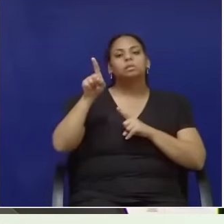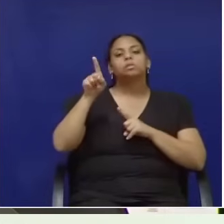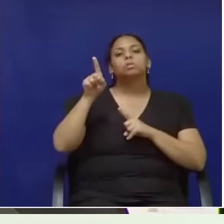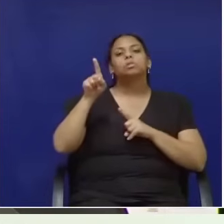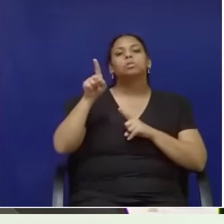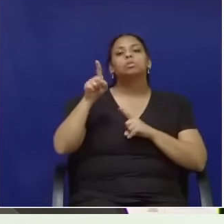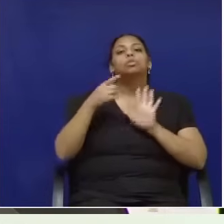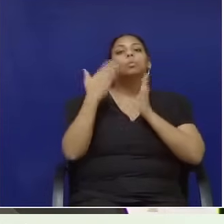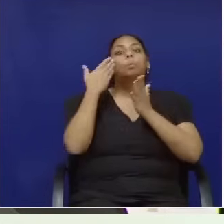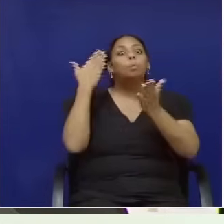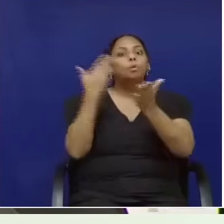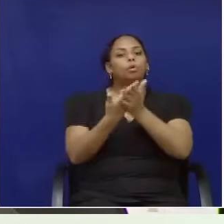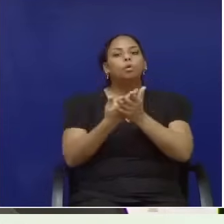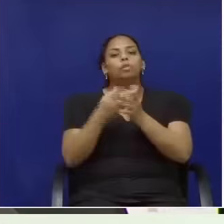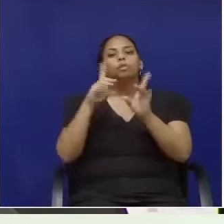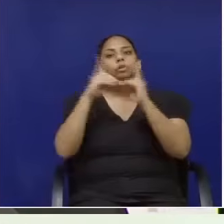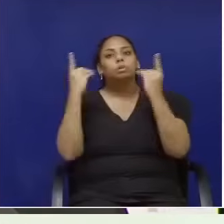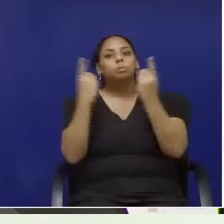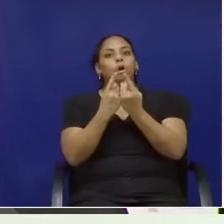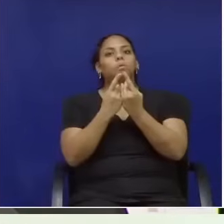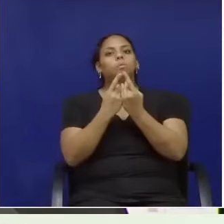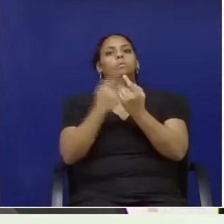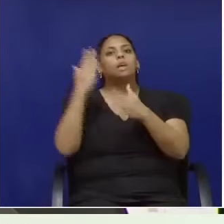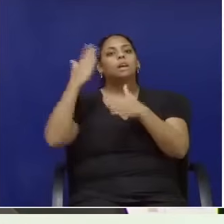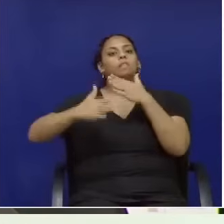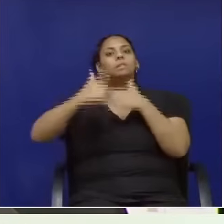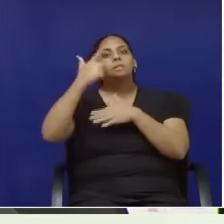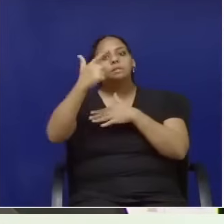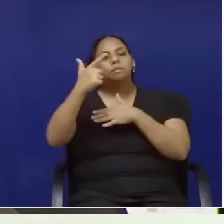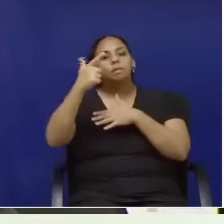in your department before the end of the 7th Parliament?